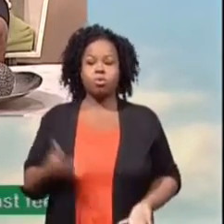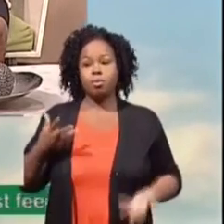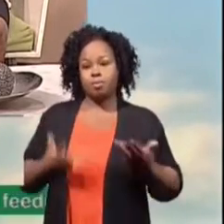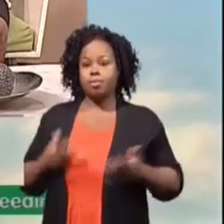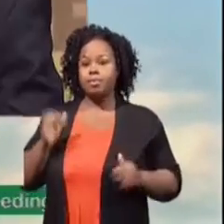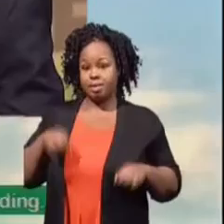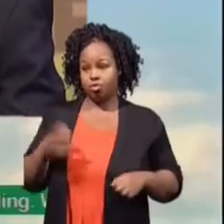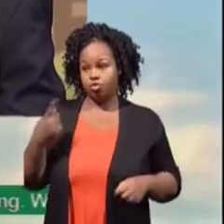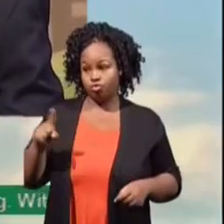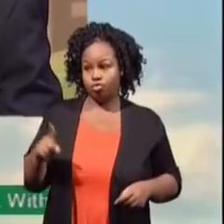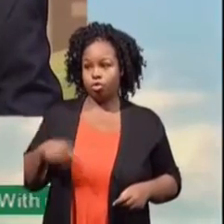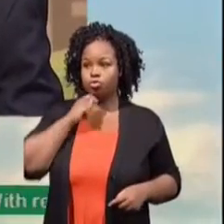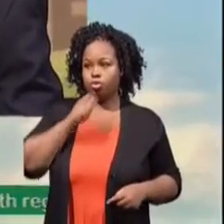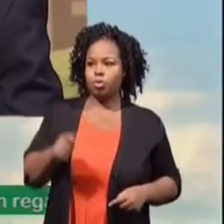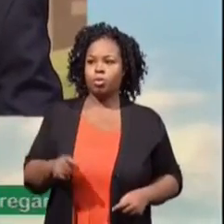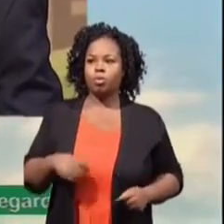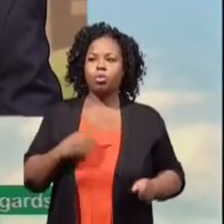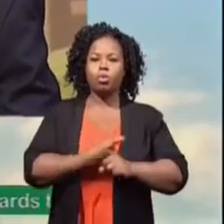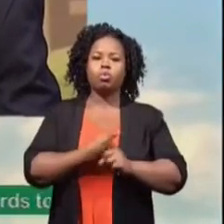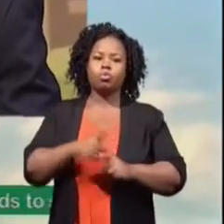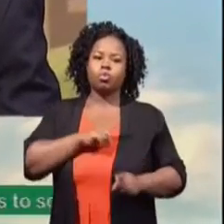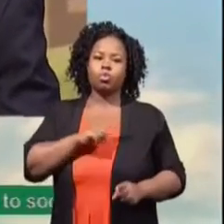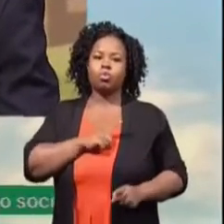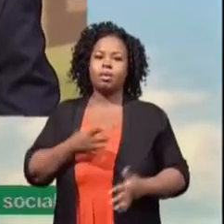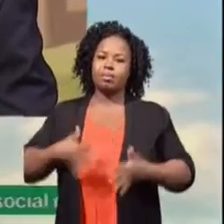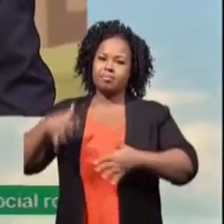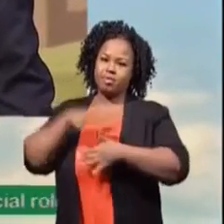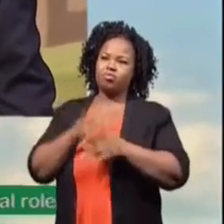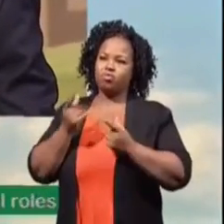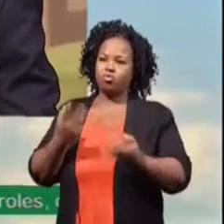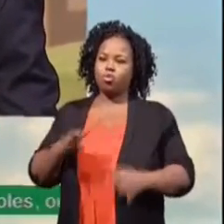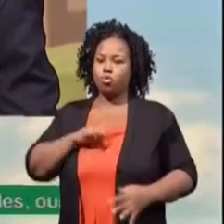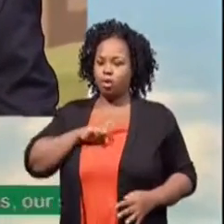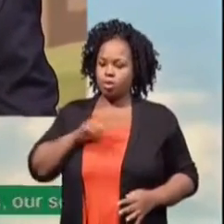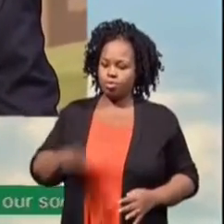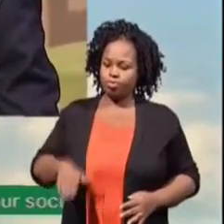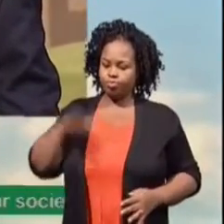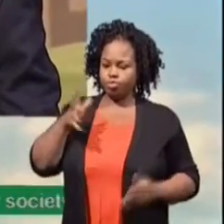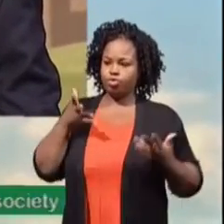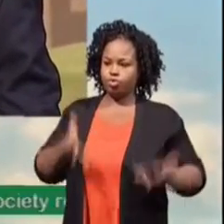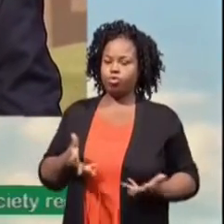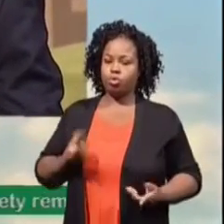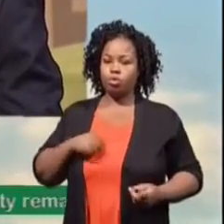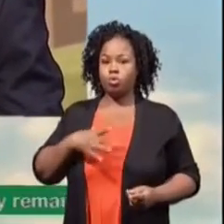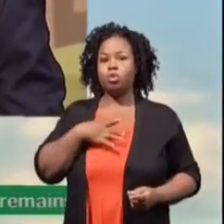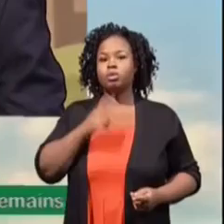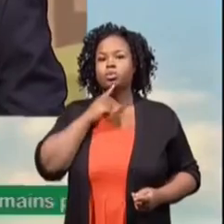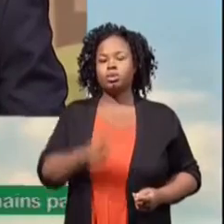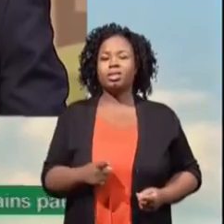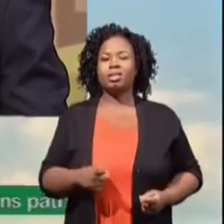we trade gore we otlile botsekeng mainly ke yona ntho ke godiso ya rona ene ke ratang gore ke